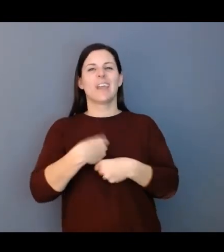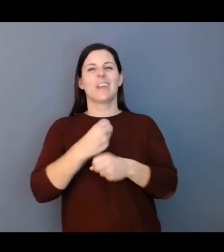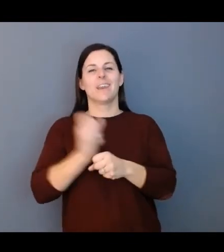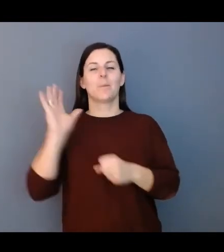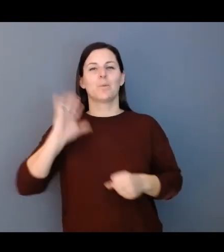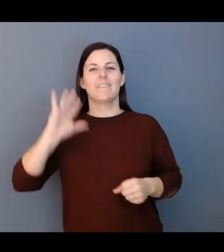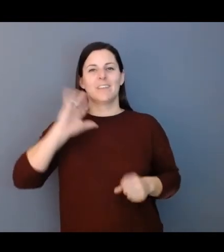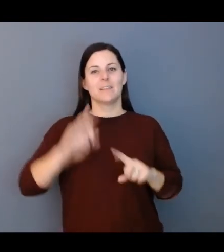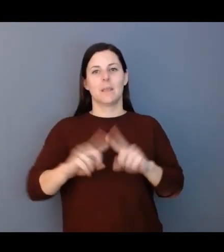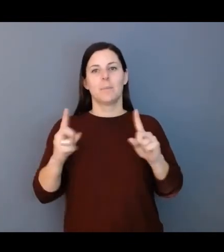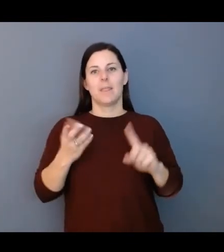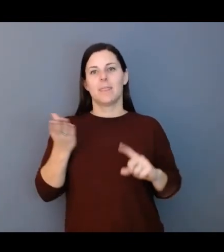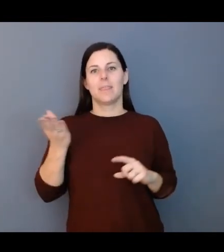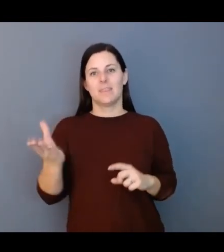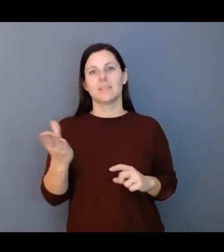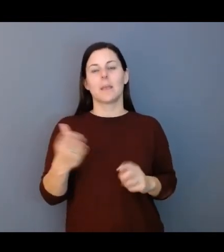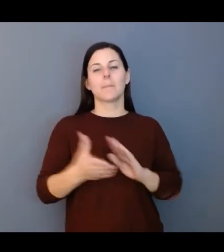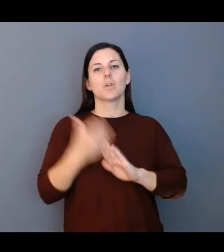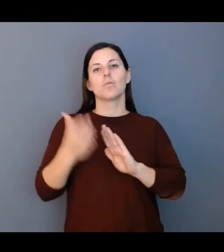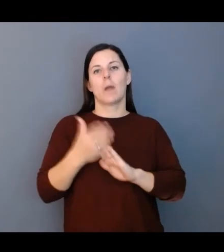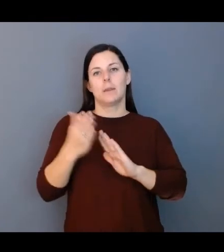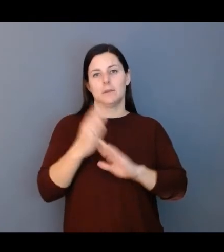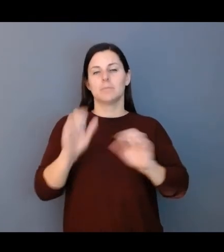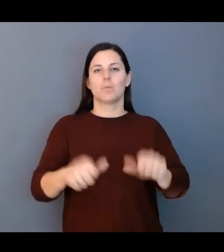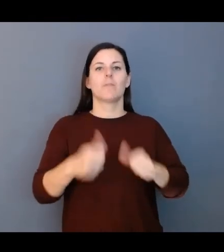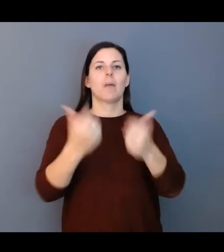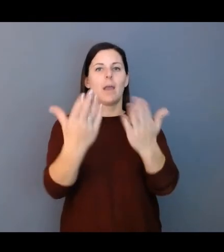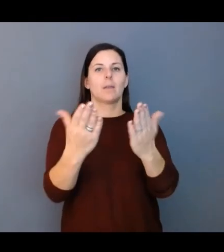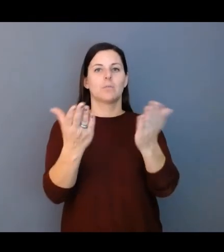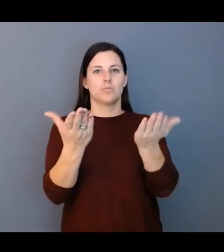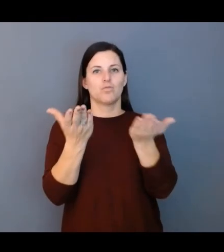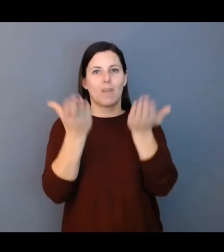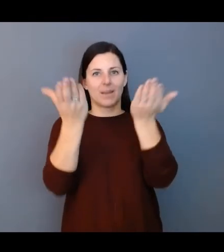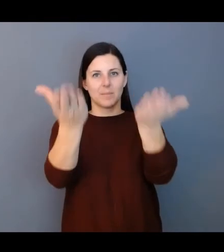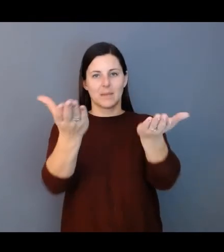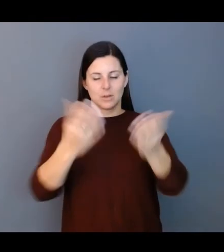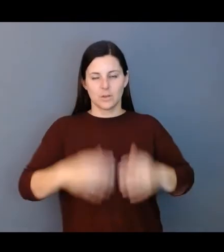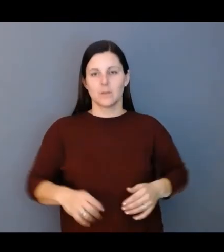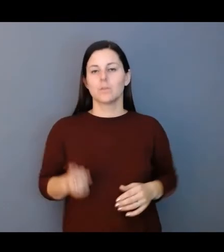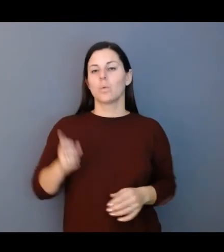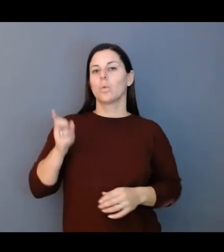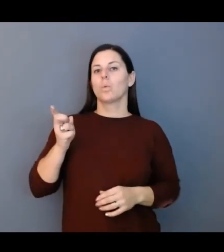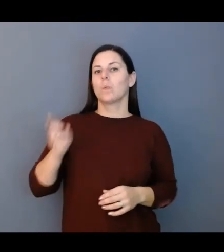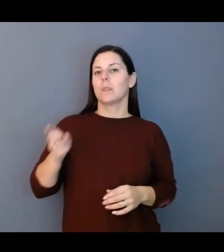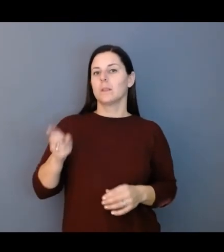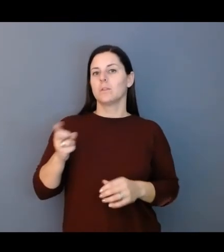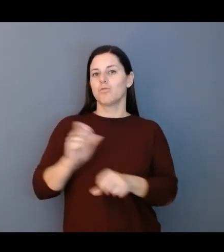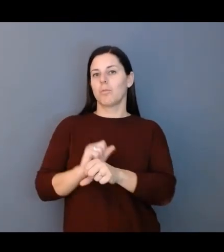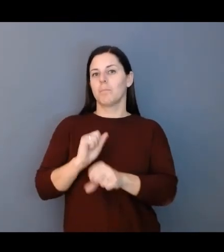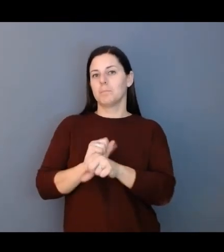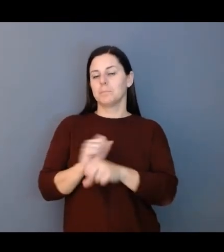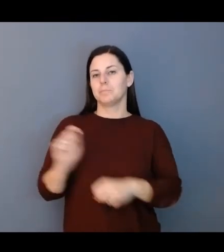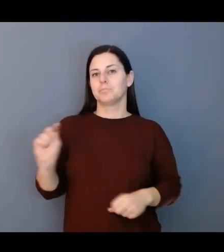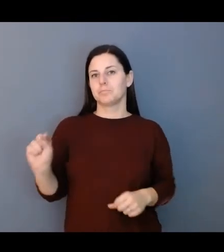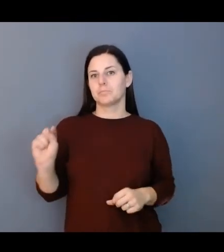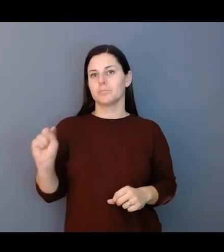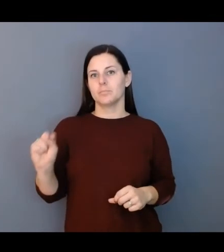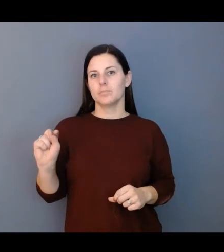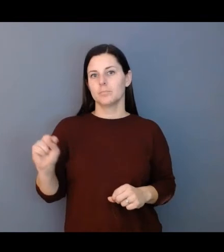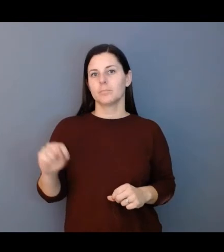I'm going to run it here to get the recommendation. So in this particular job,